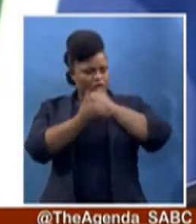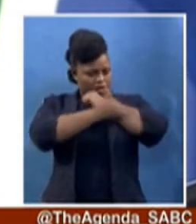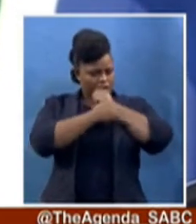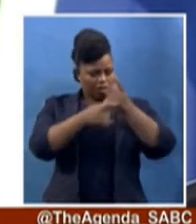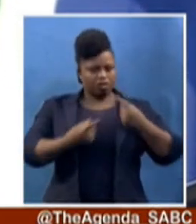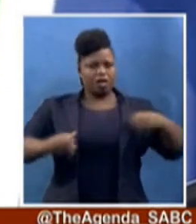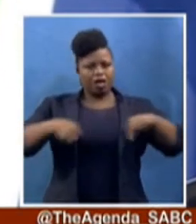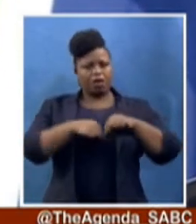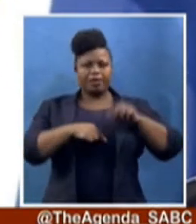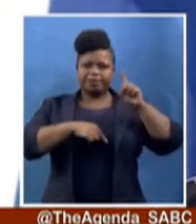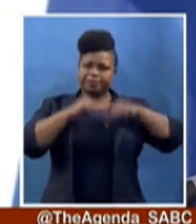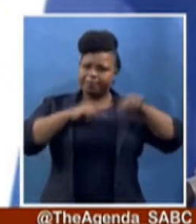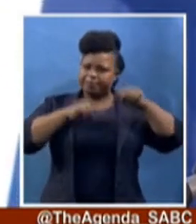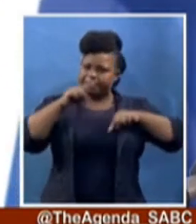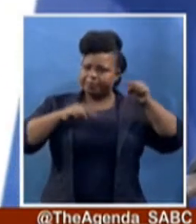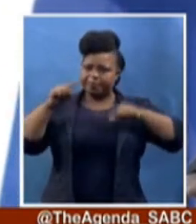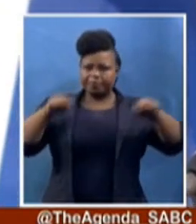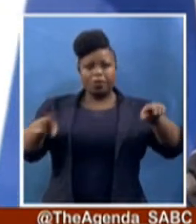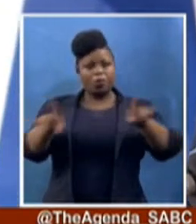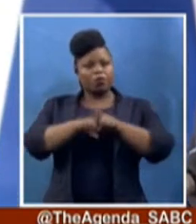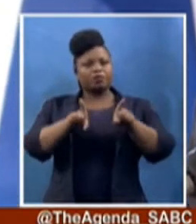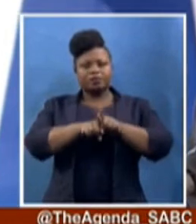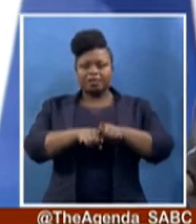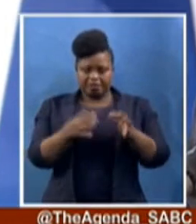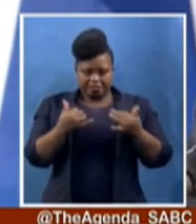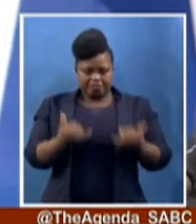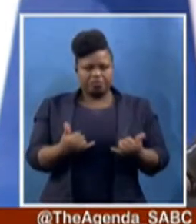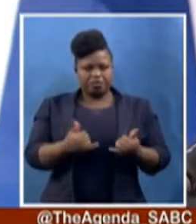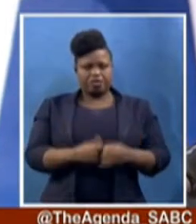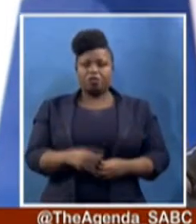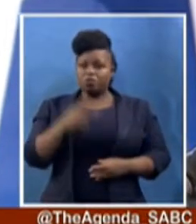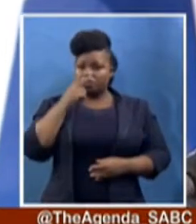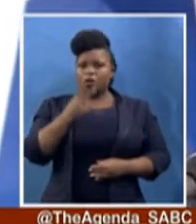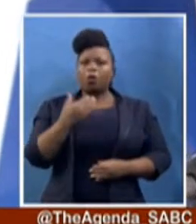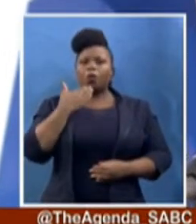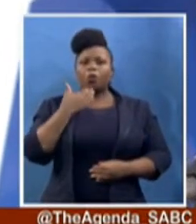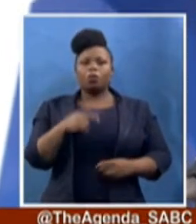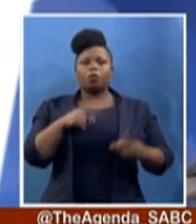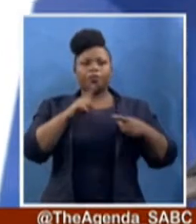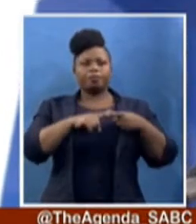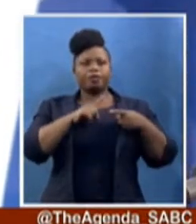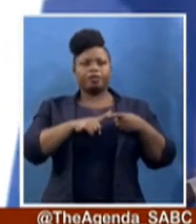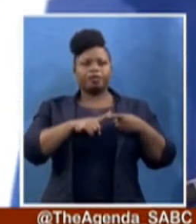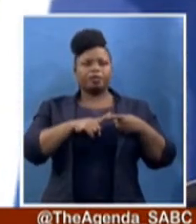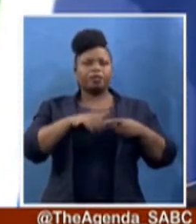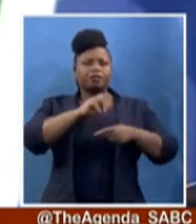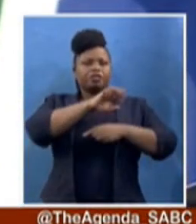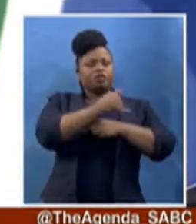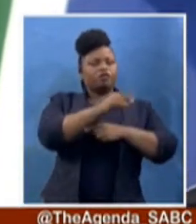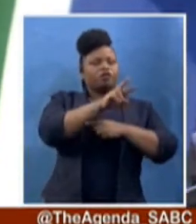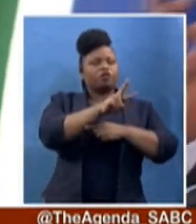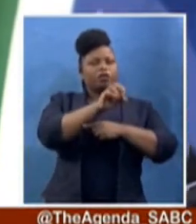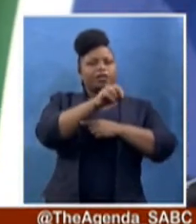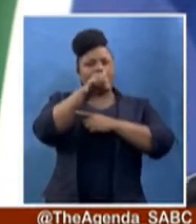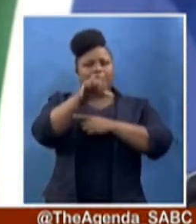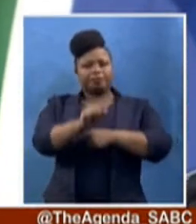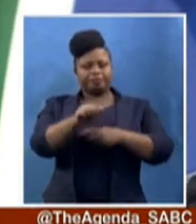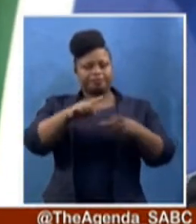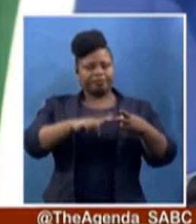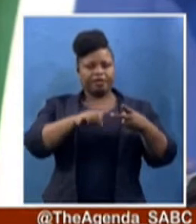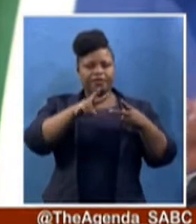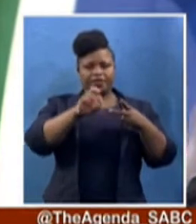when Major Vundla, Lieutenant Vilakazi, were flying the